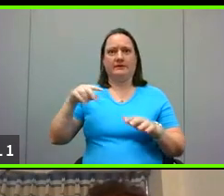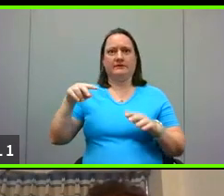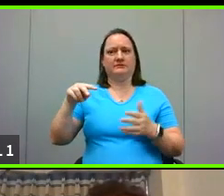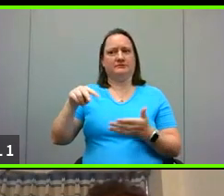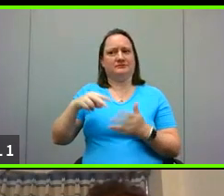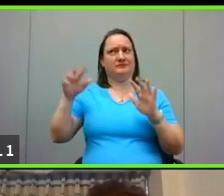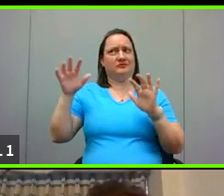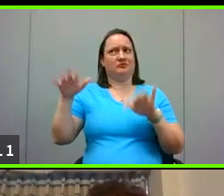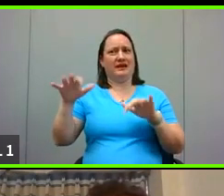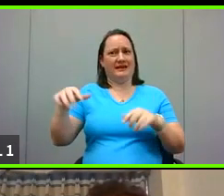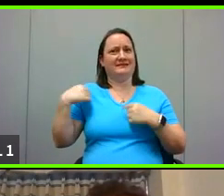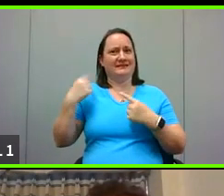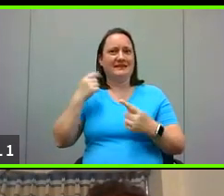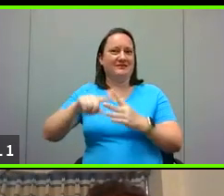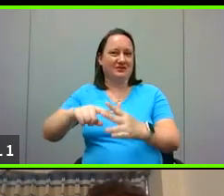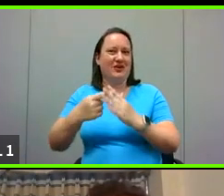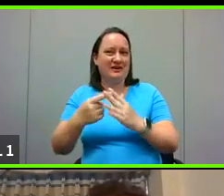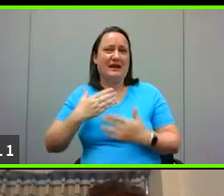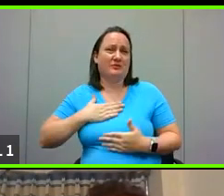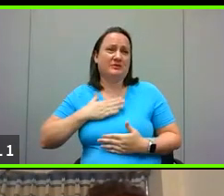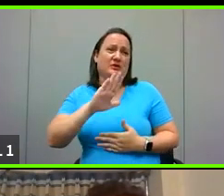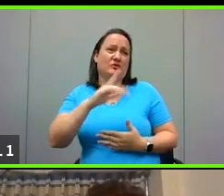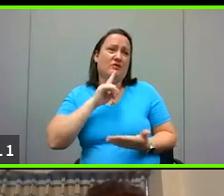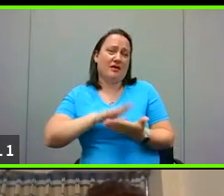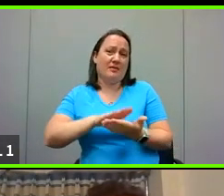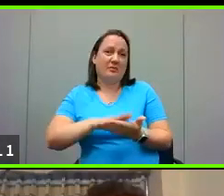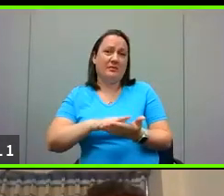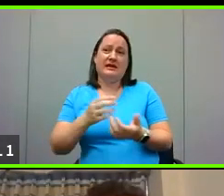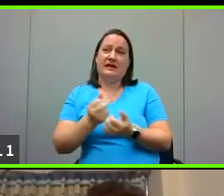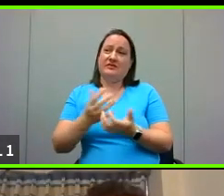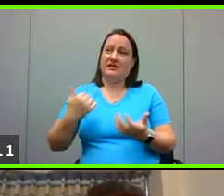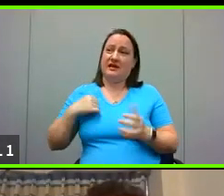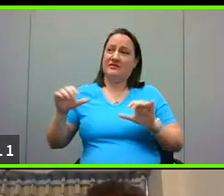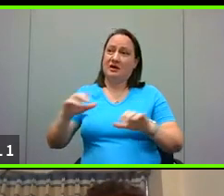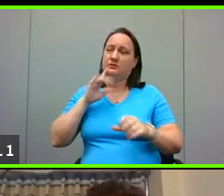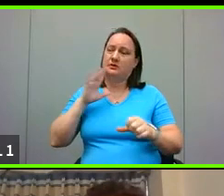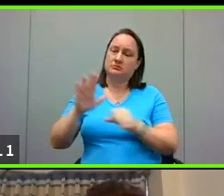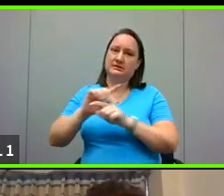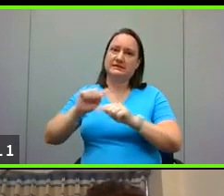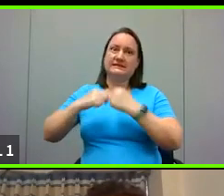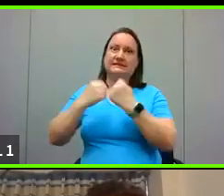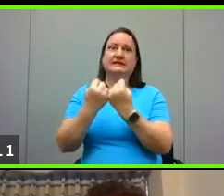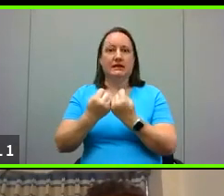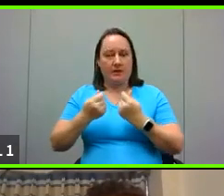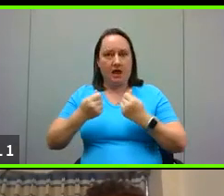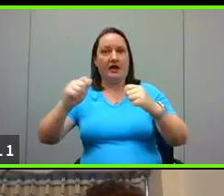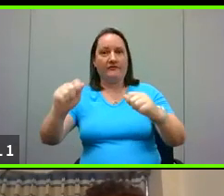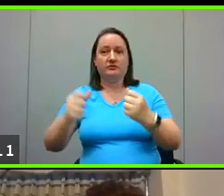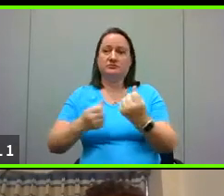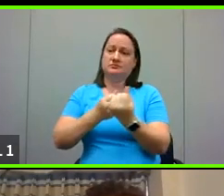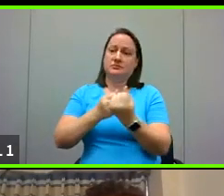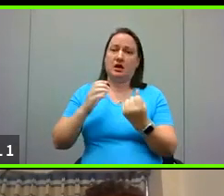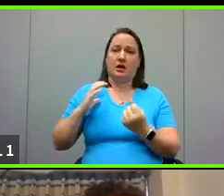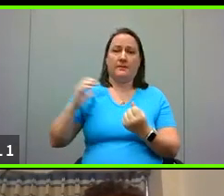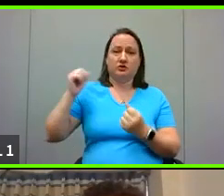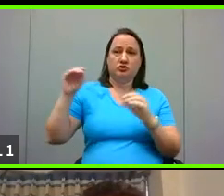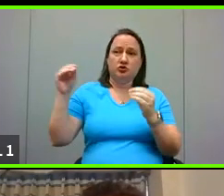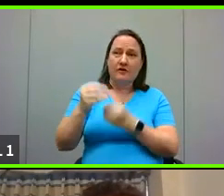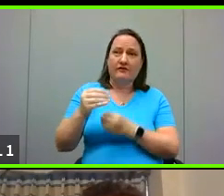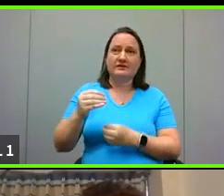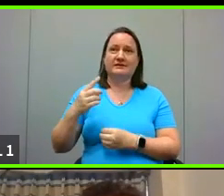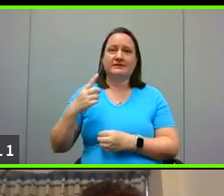compliment. But I got to tell you, everything I've done has been a total team effort. From the support from the commissioner's office to the deputy commissioner, the